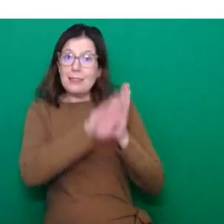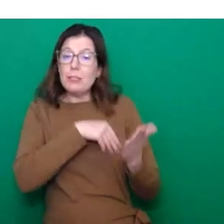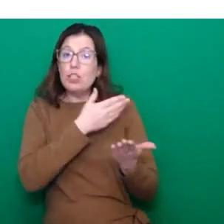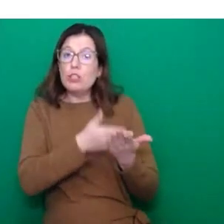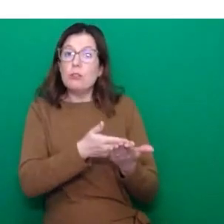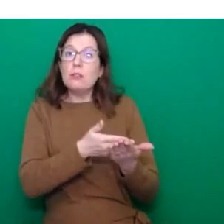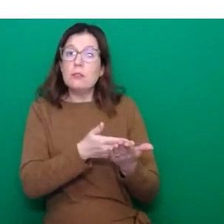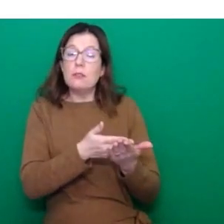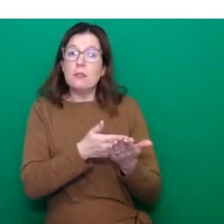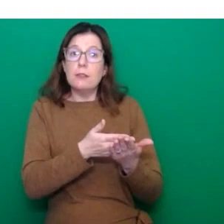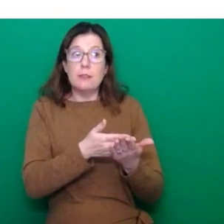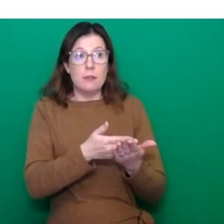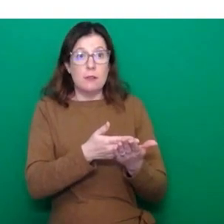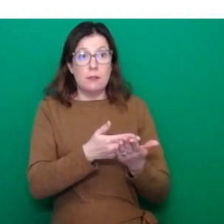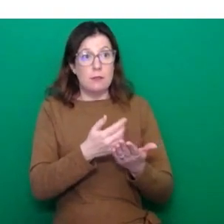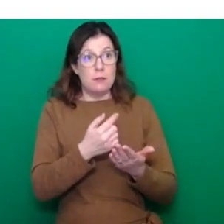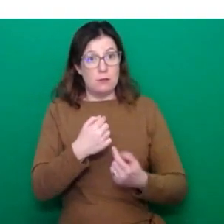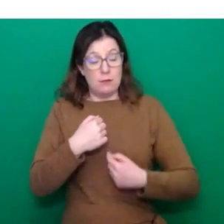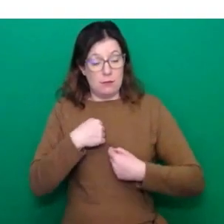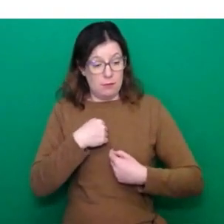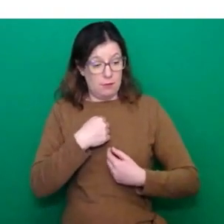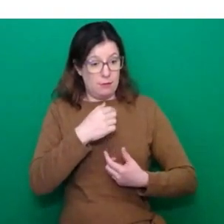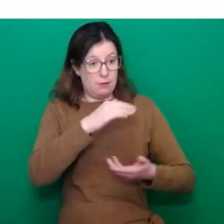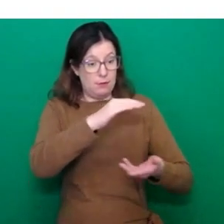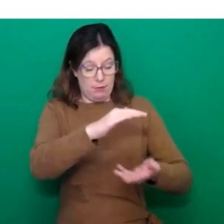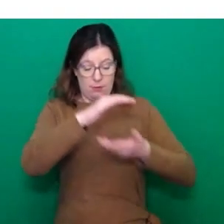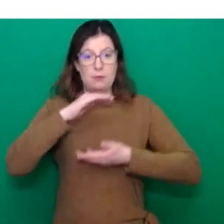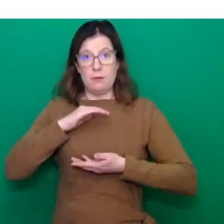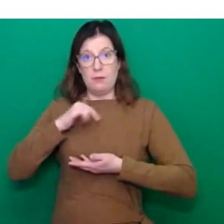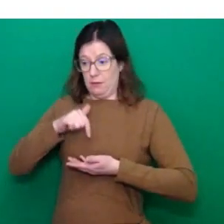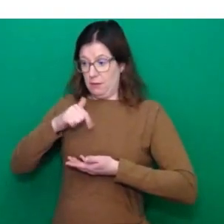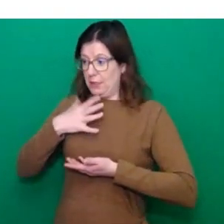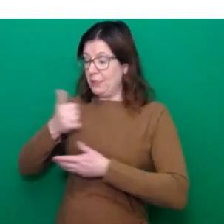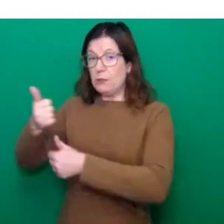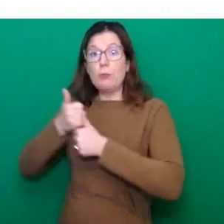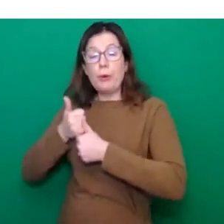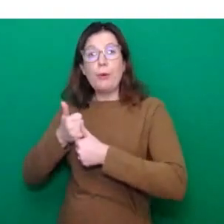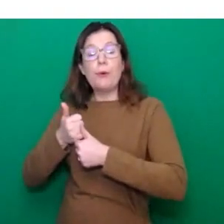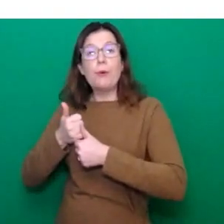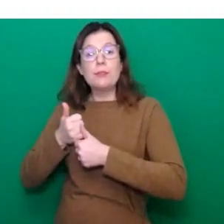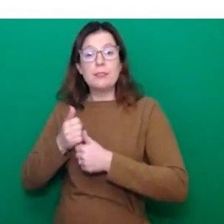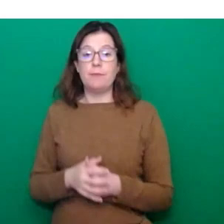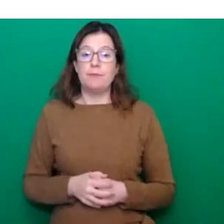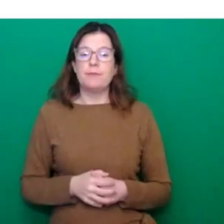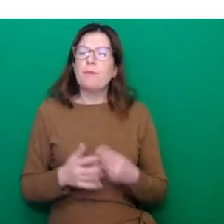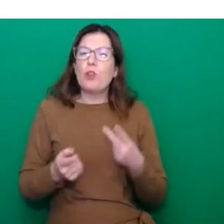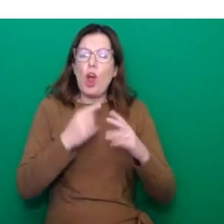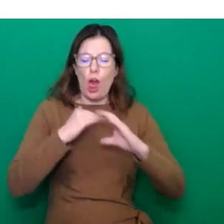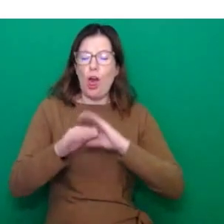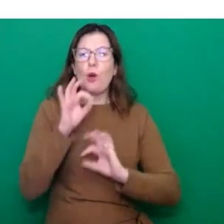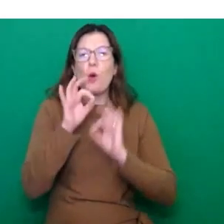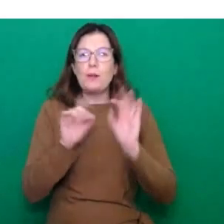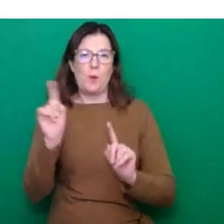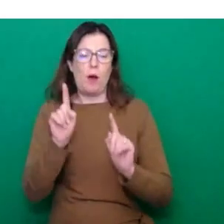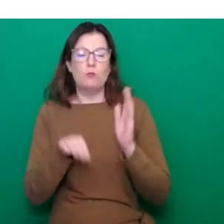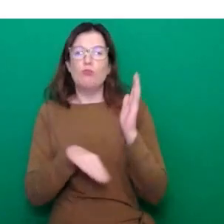taking seriously our own support needs in working with that, I think is really important. So we've had other questions about progression.